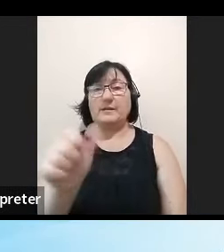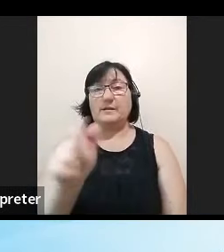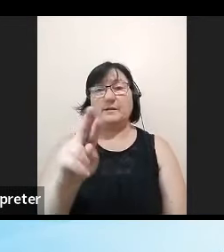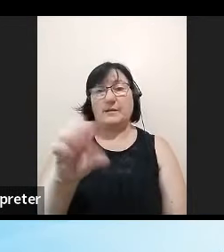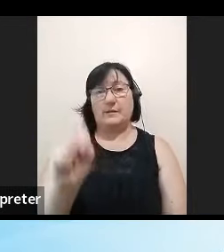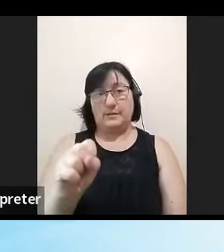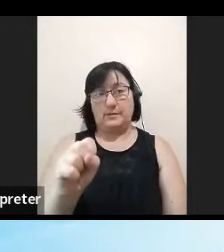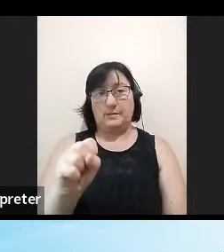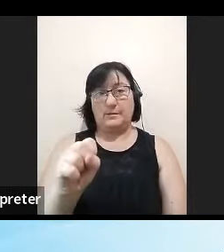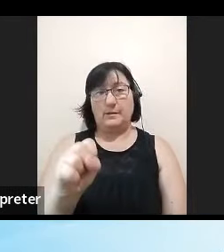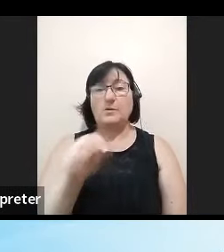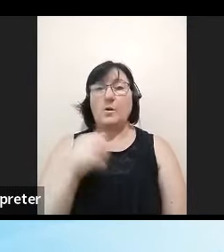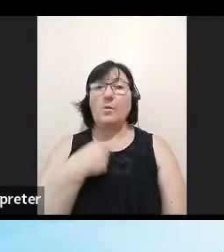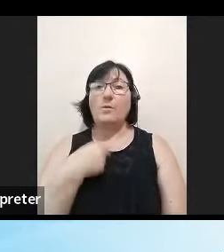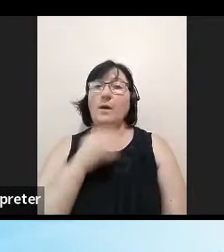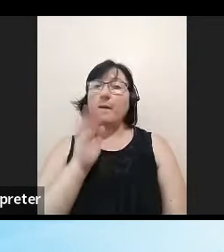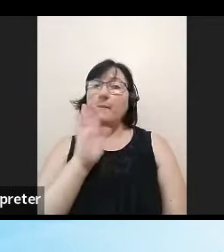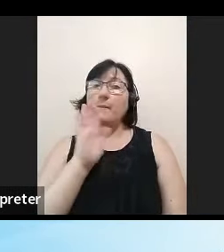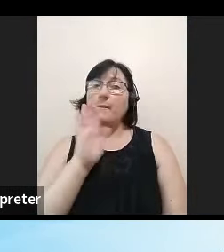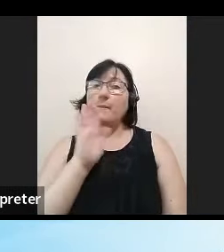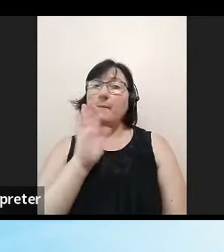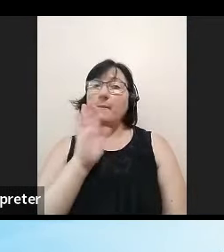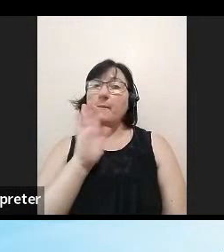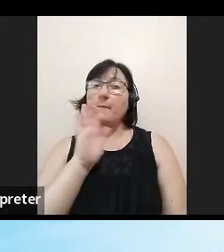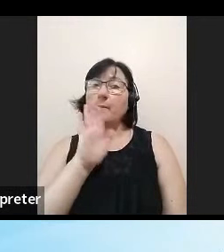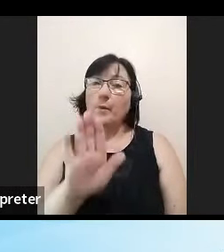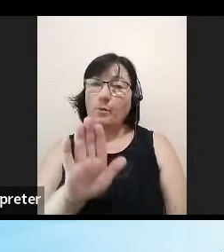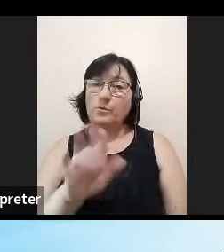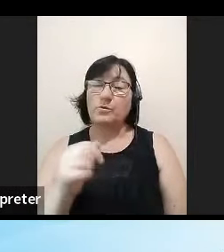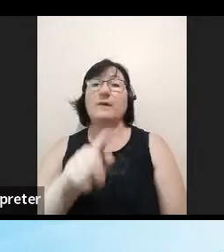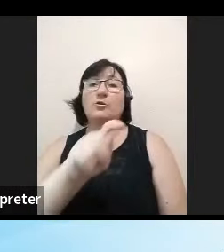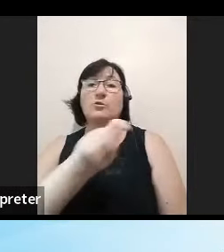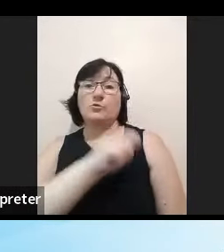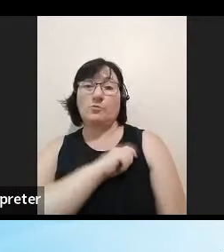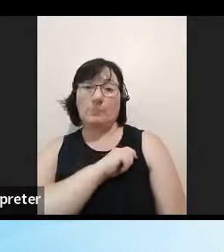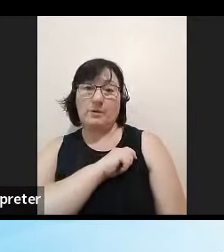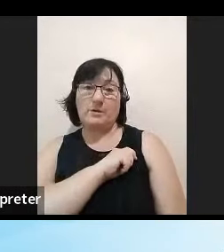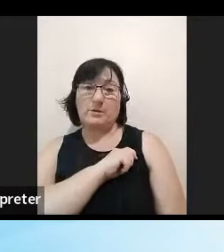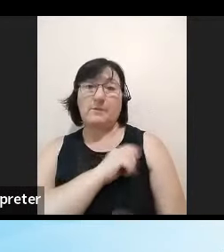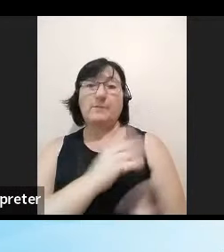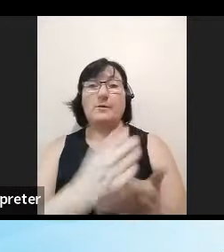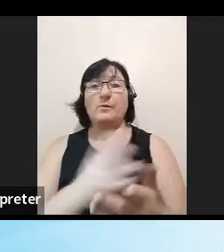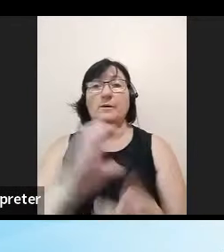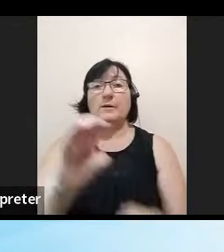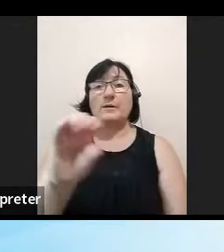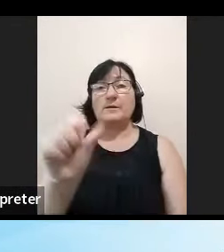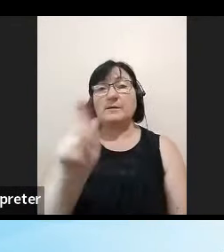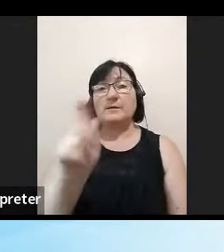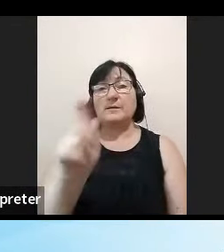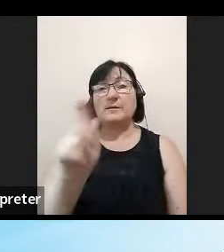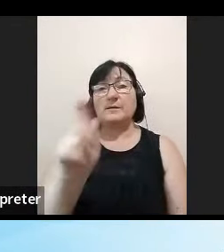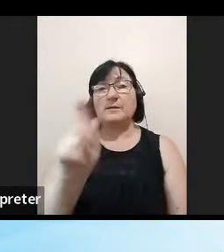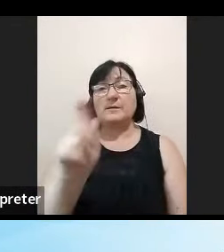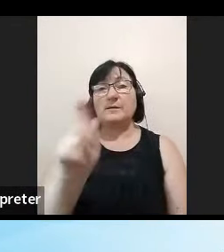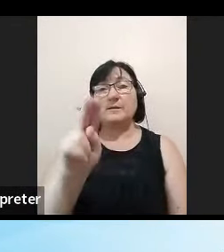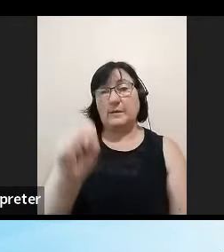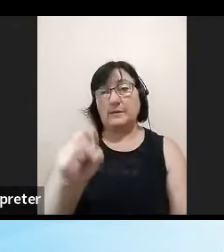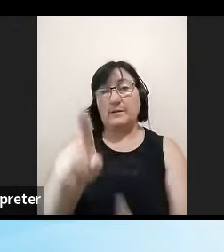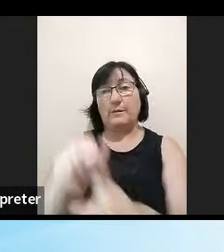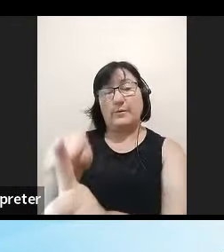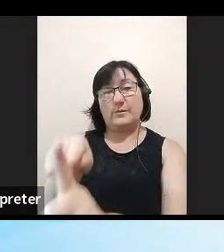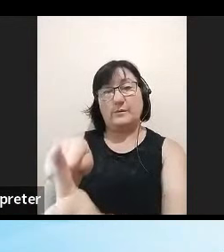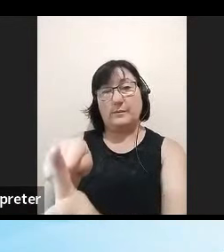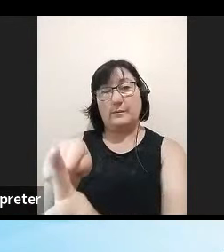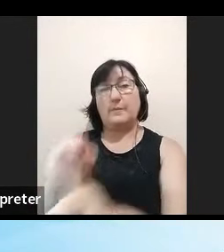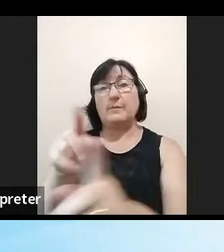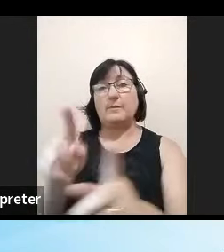of trust between SARS as well as the economic operator, is the process of collaboration. So the